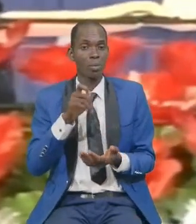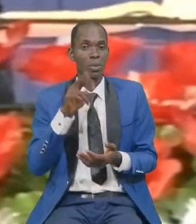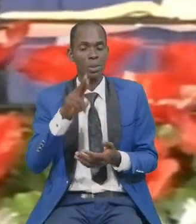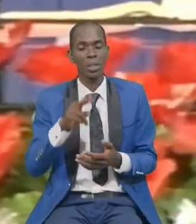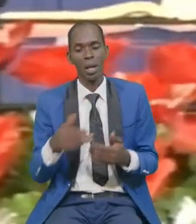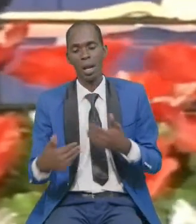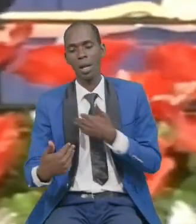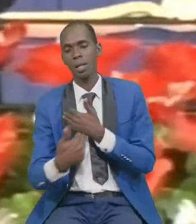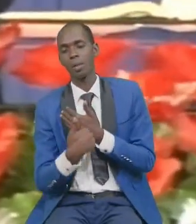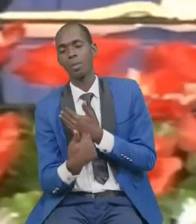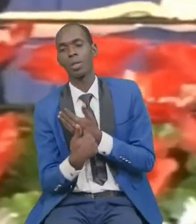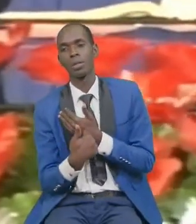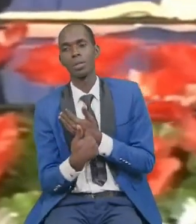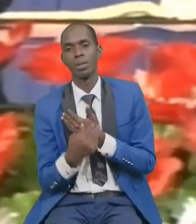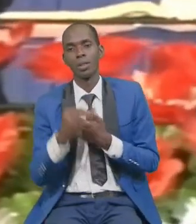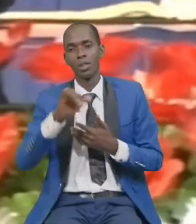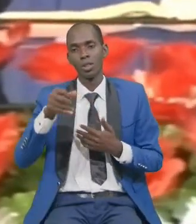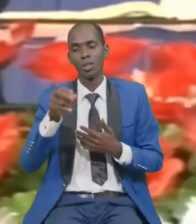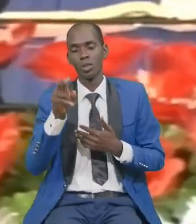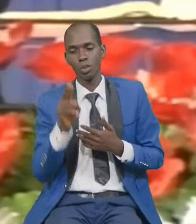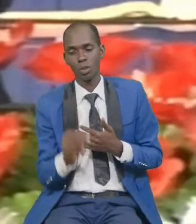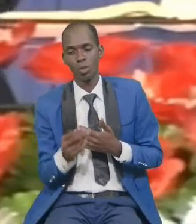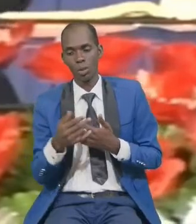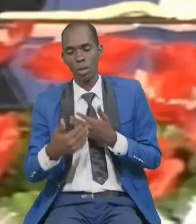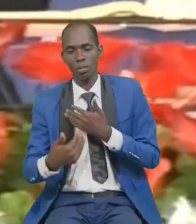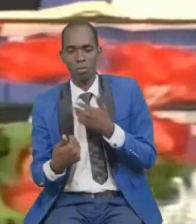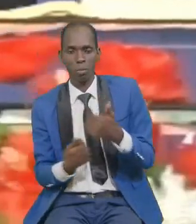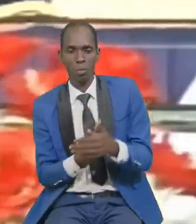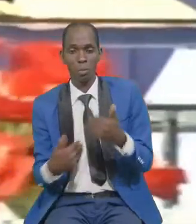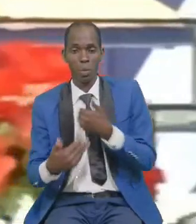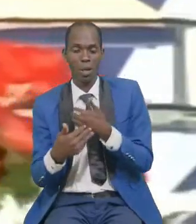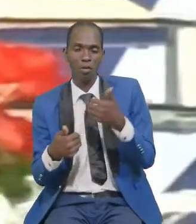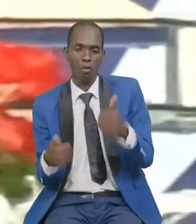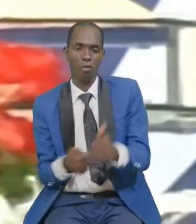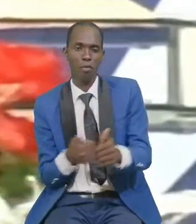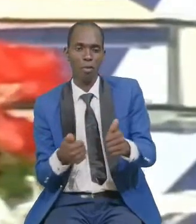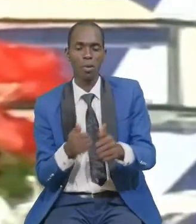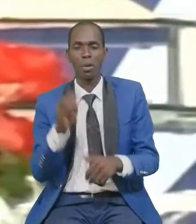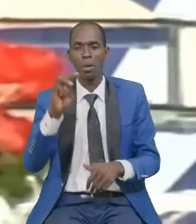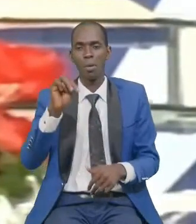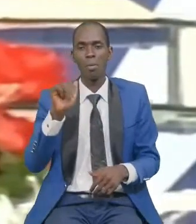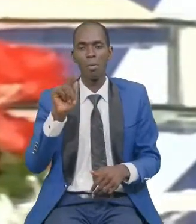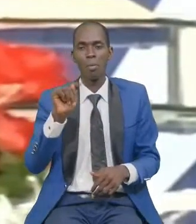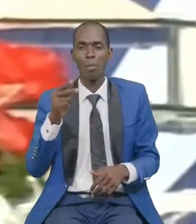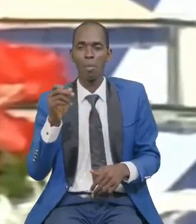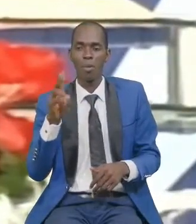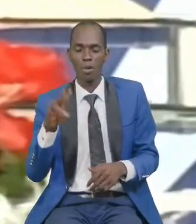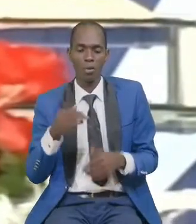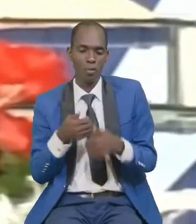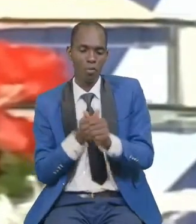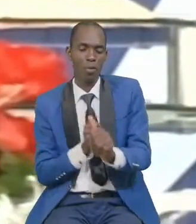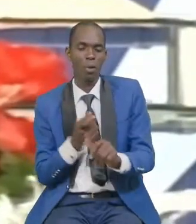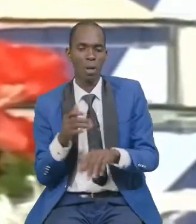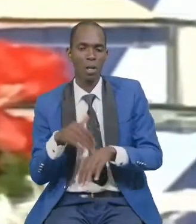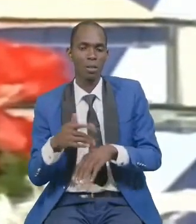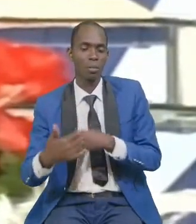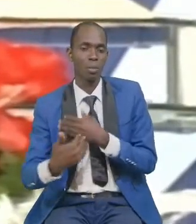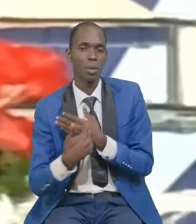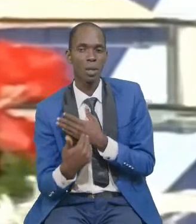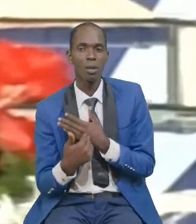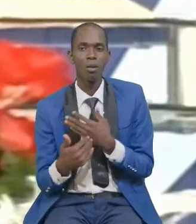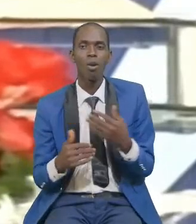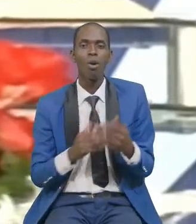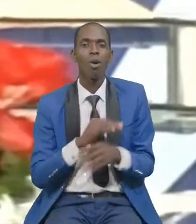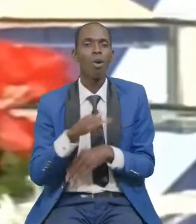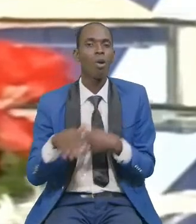cross. John following, carrying a cross. Matthew following, carrying a cross.